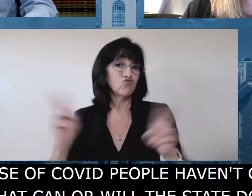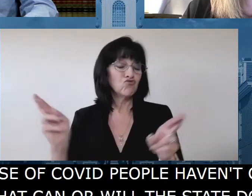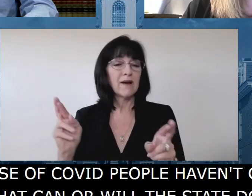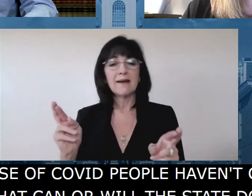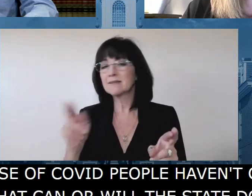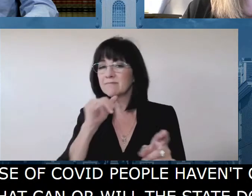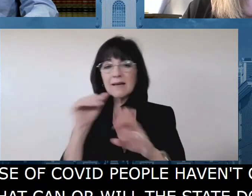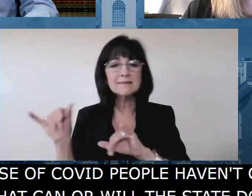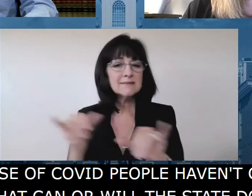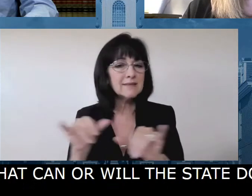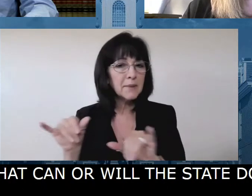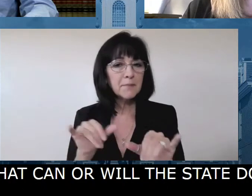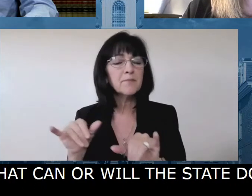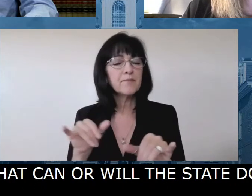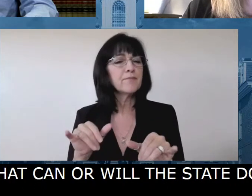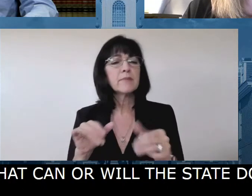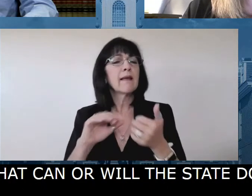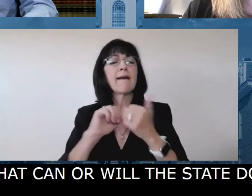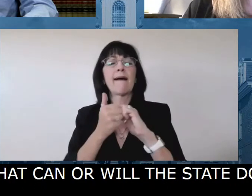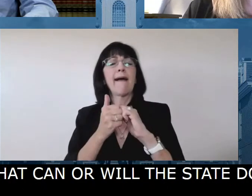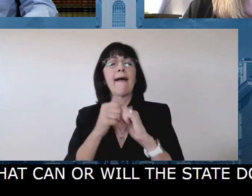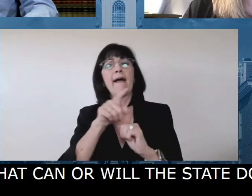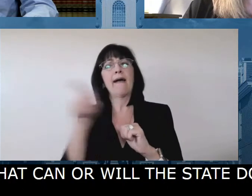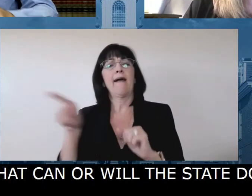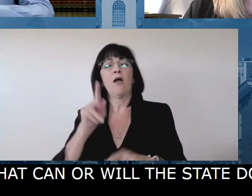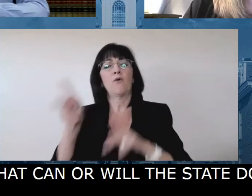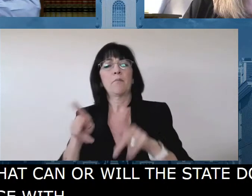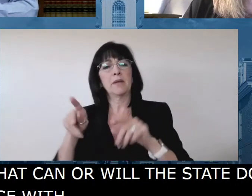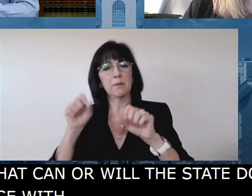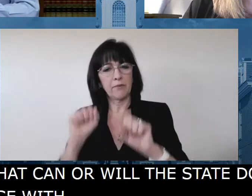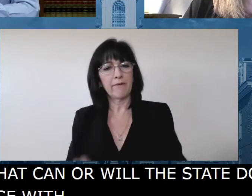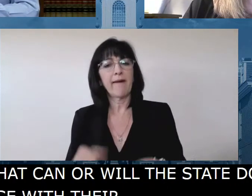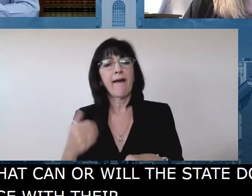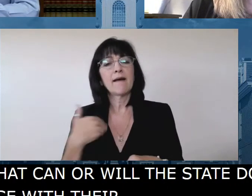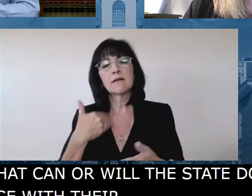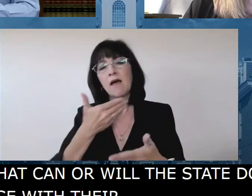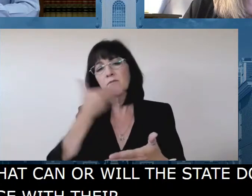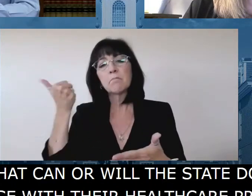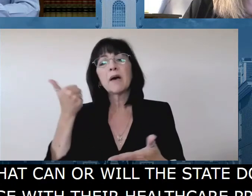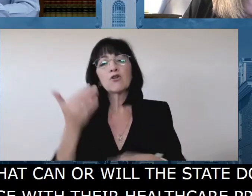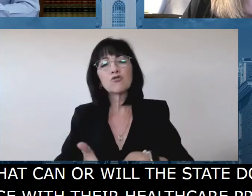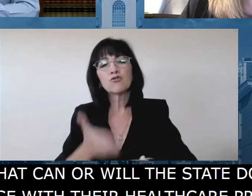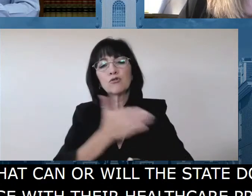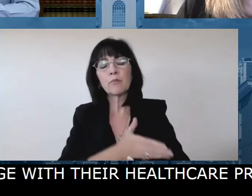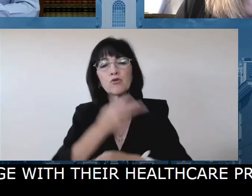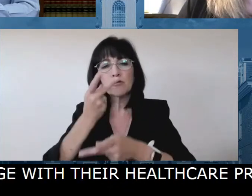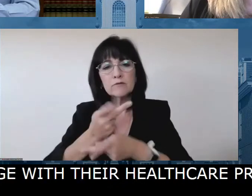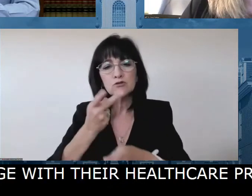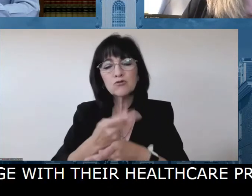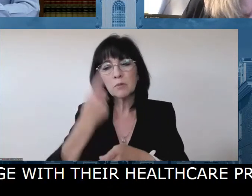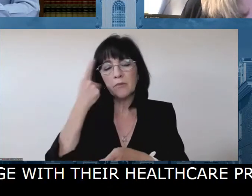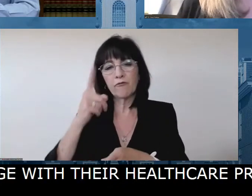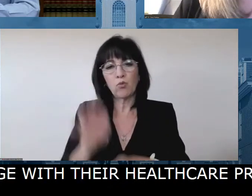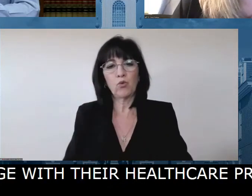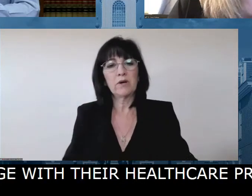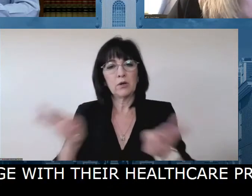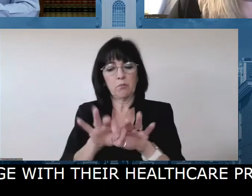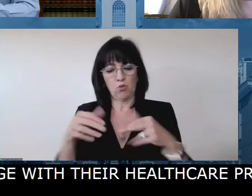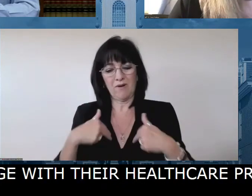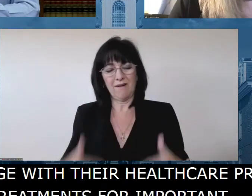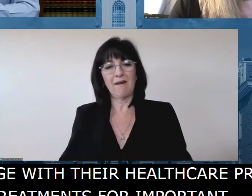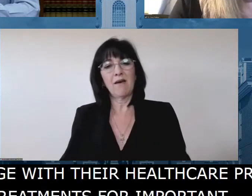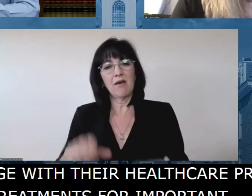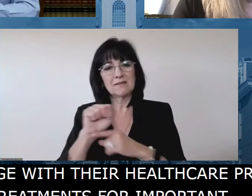with their healthcare providers to get those screenings and treatments for important health conditions? Yeah, so I think there's